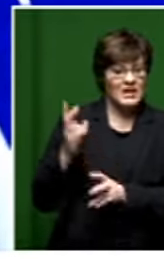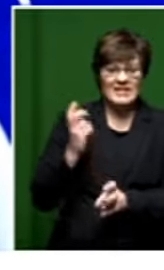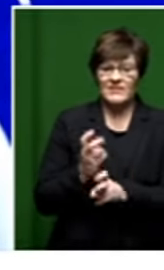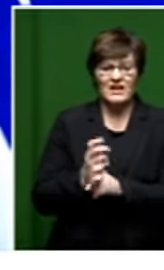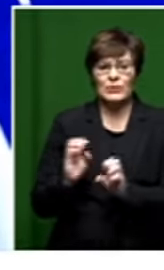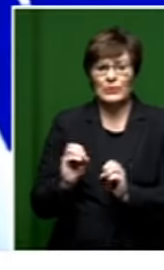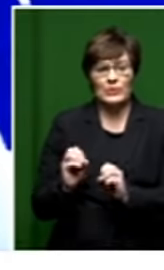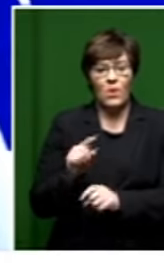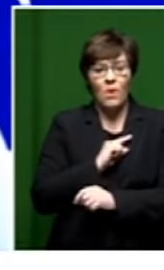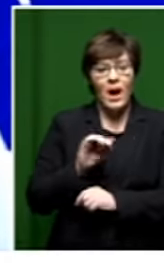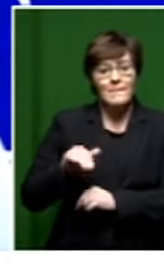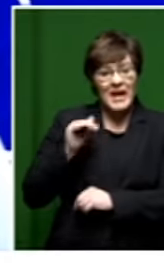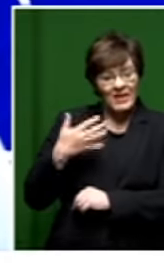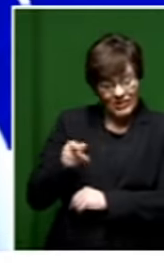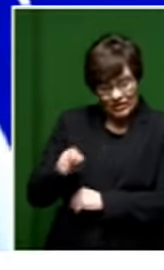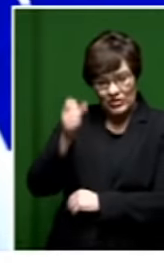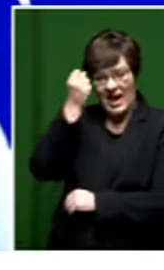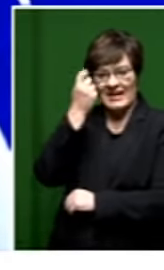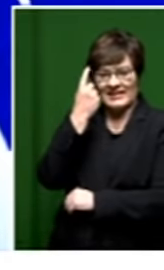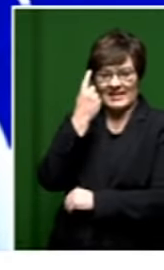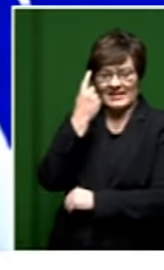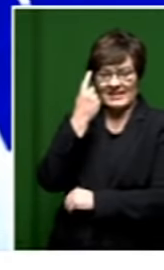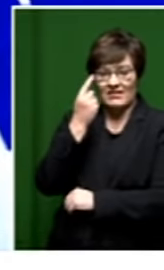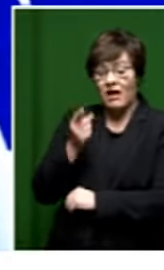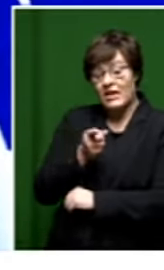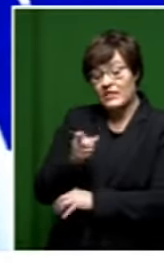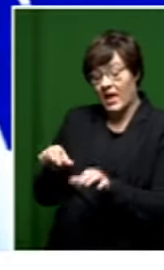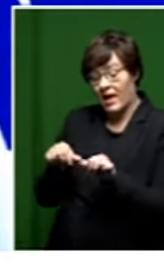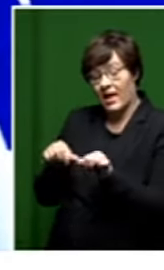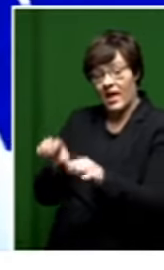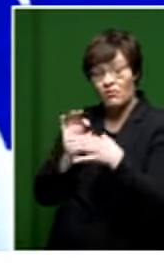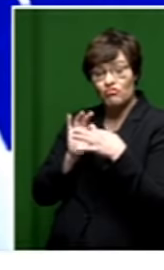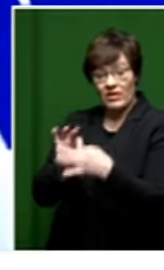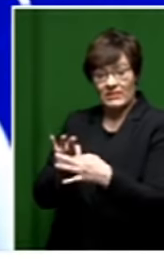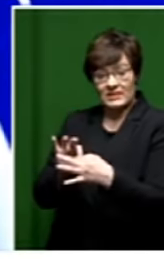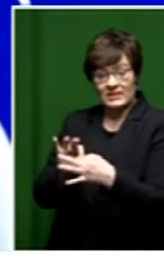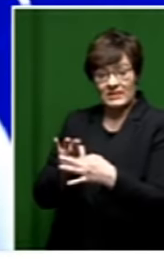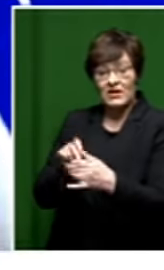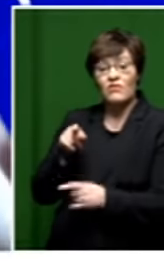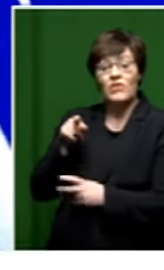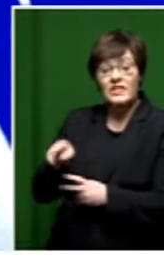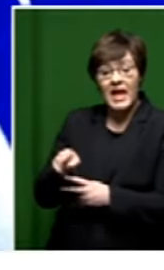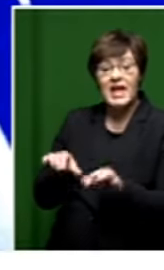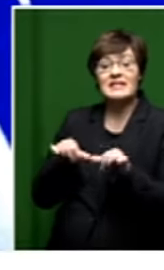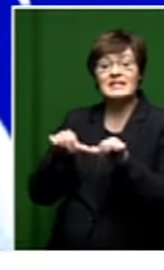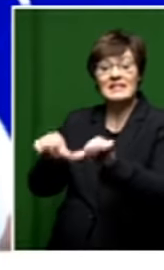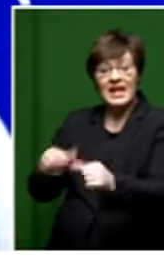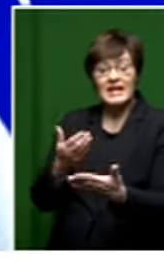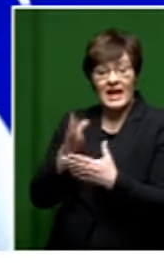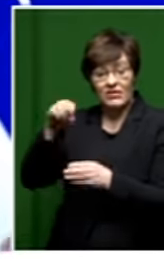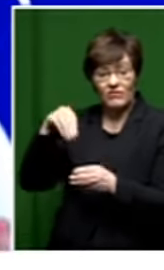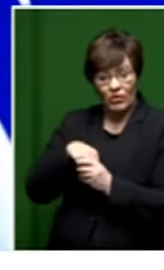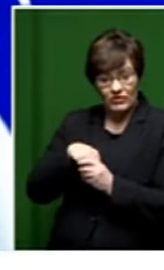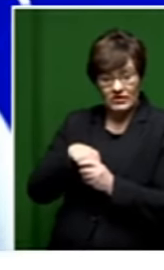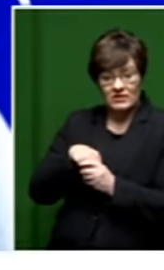difficult, because the banks also understand that for them to remain relevant for them to be sustainable,